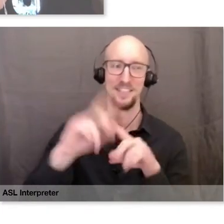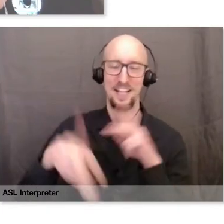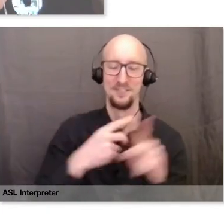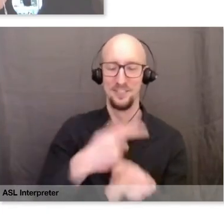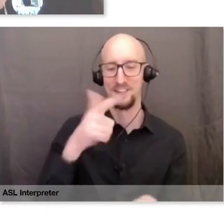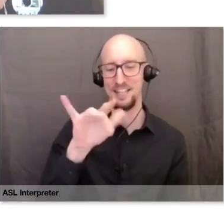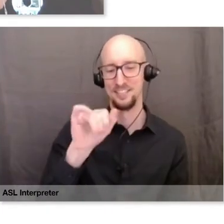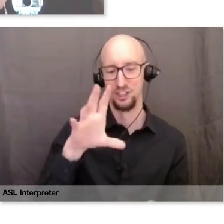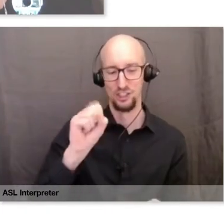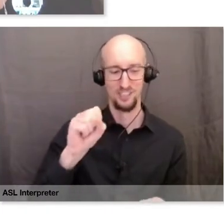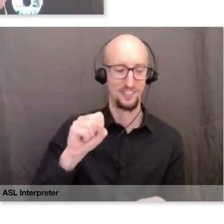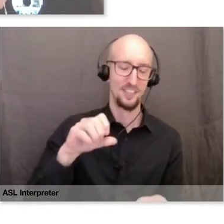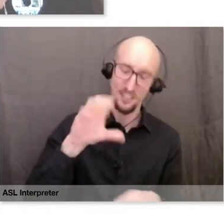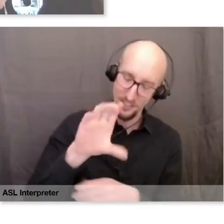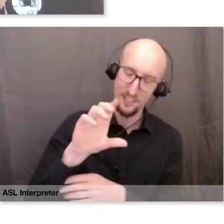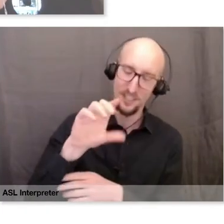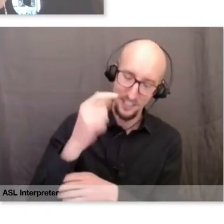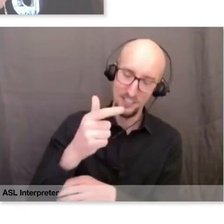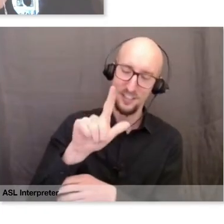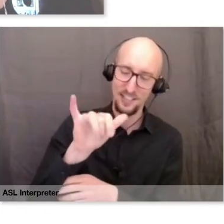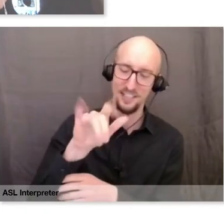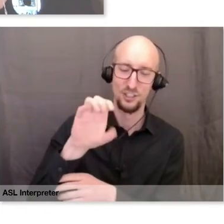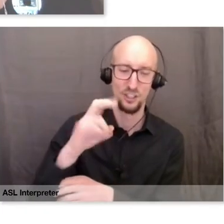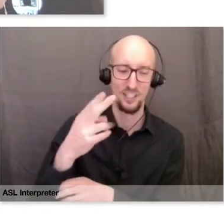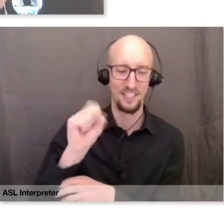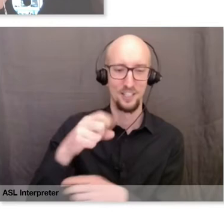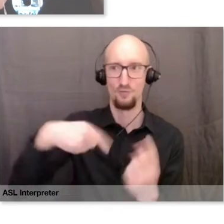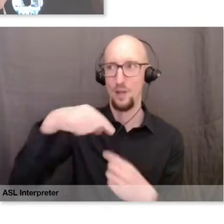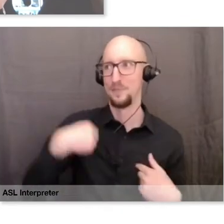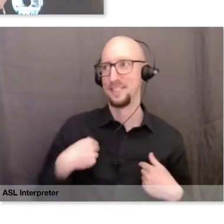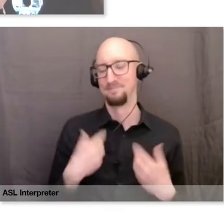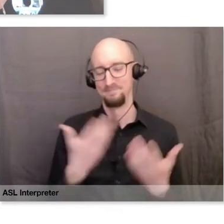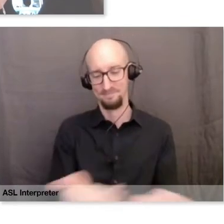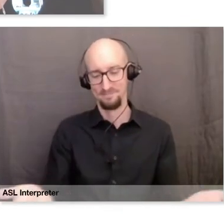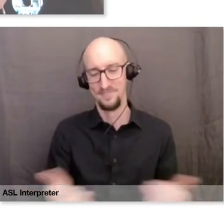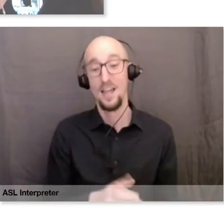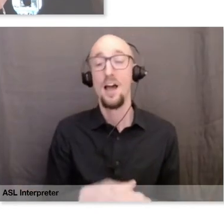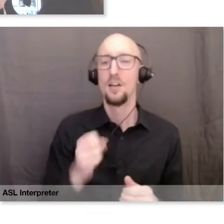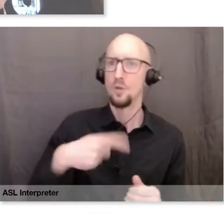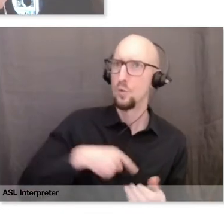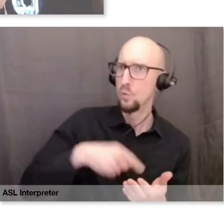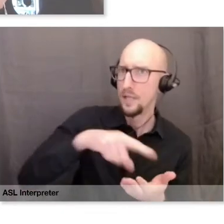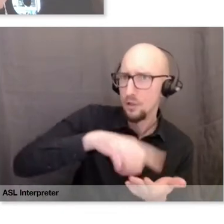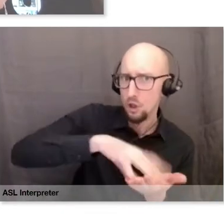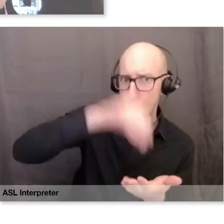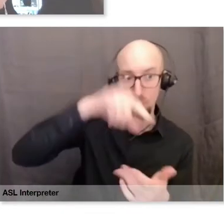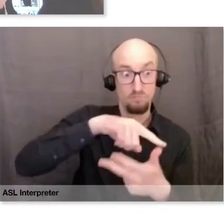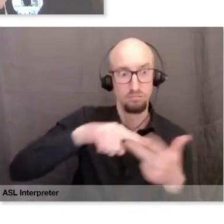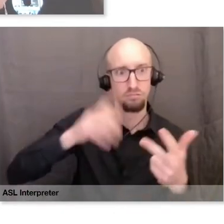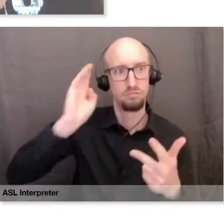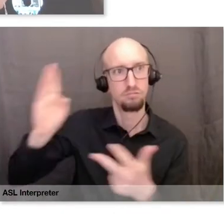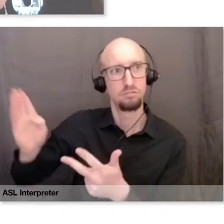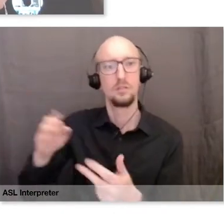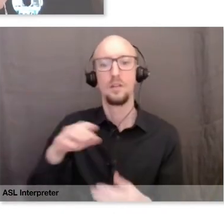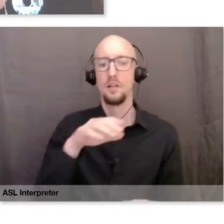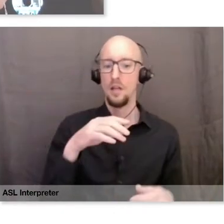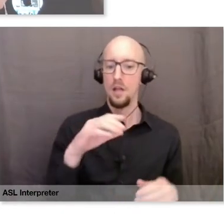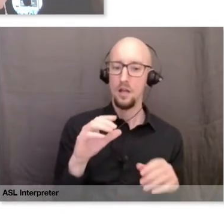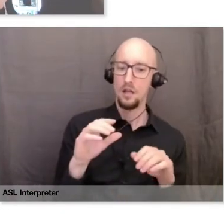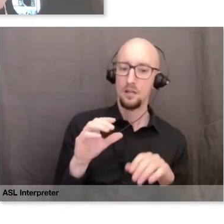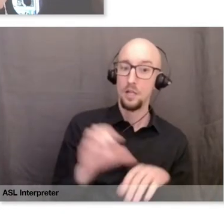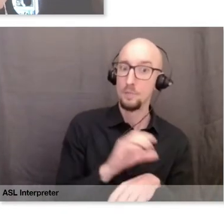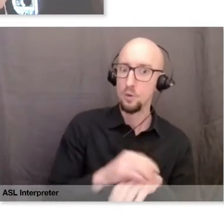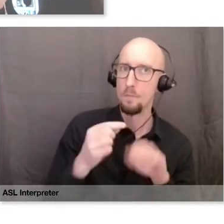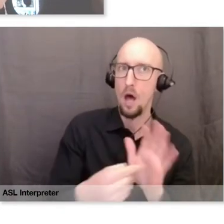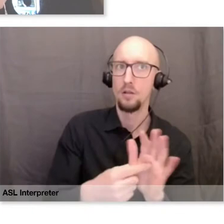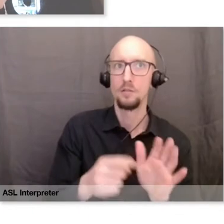through all of this that computer models are interglots. They are instruments.